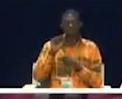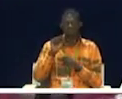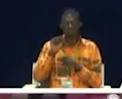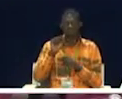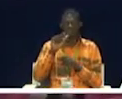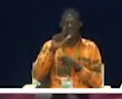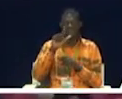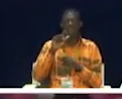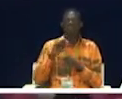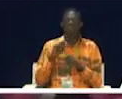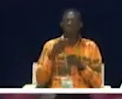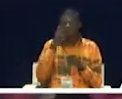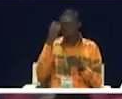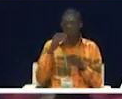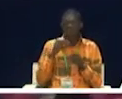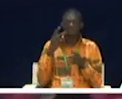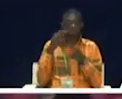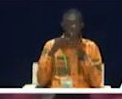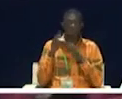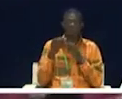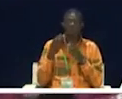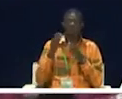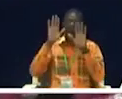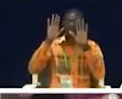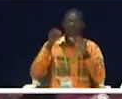am a beneficiary of the wonders of God,